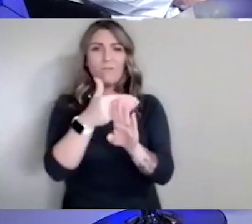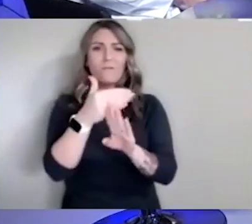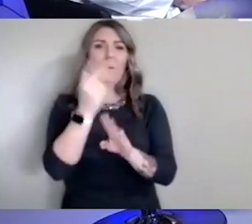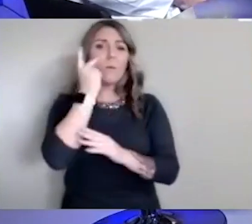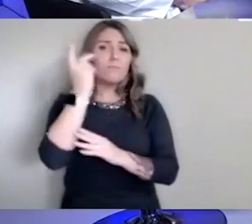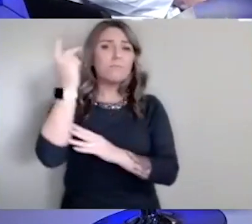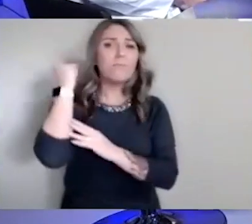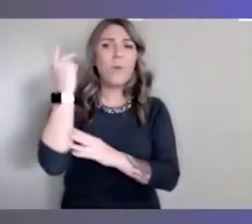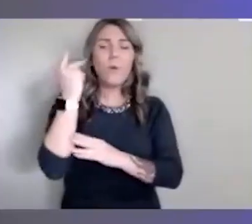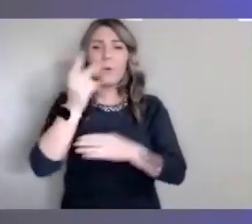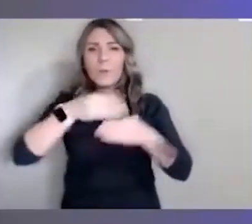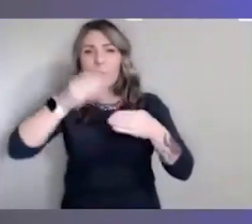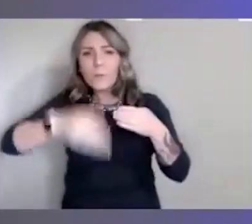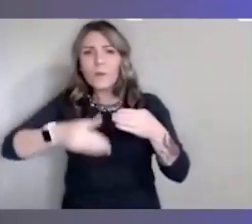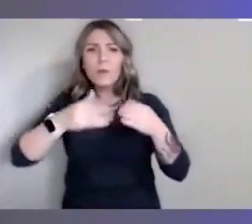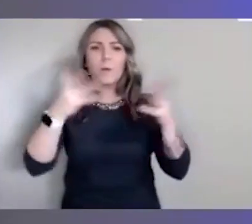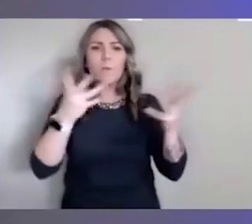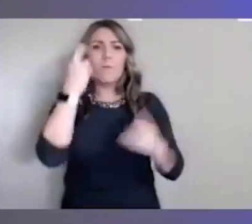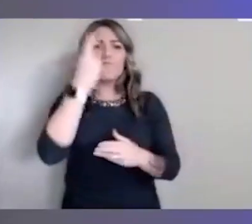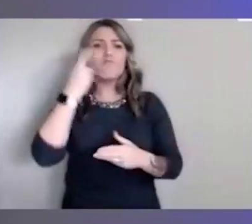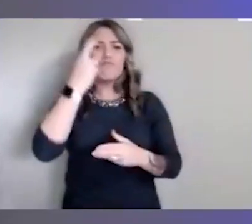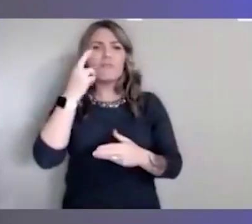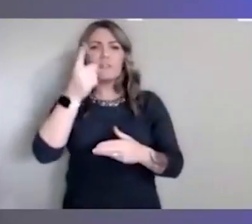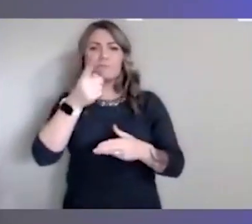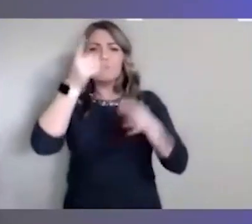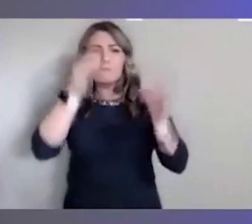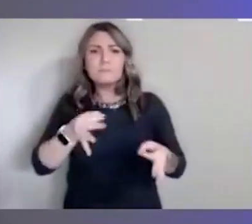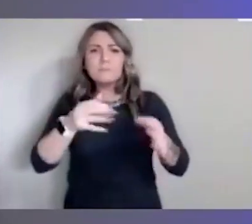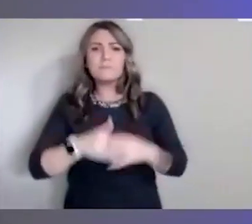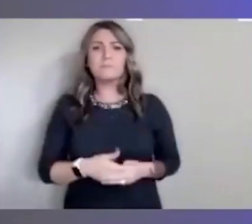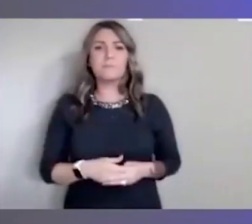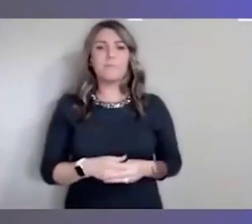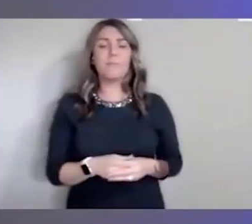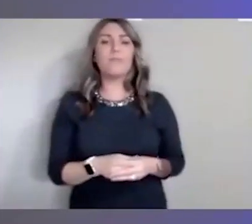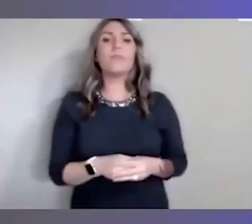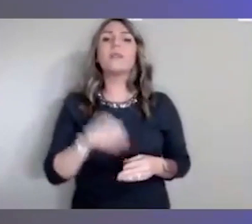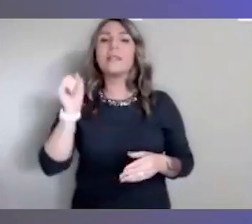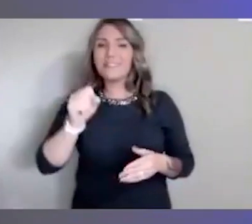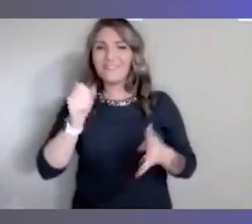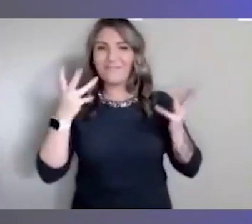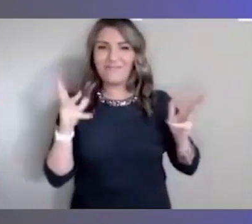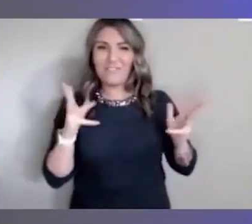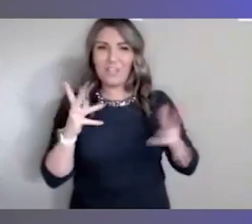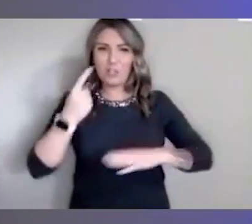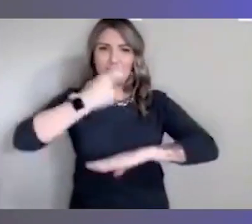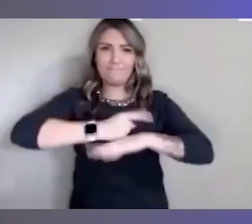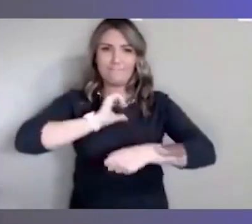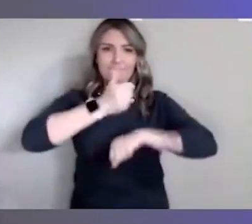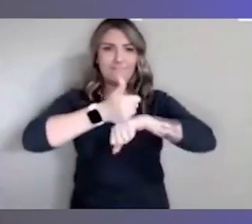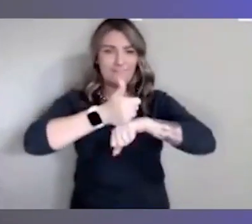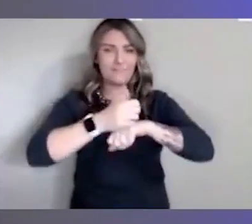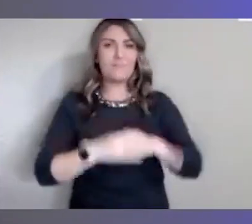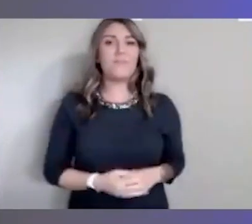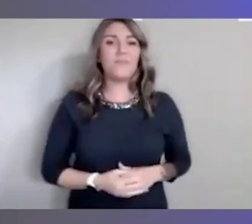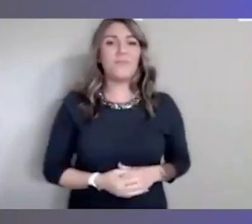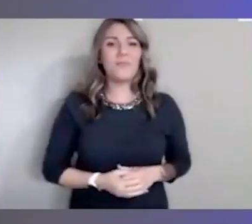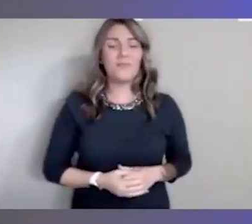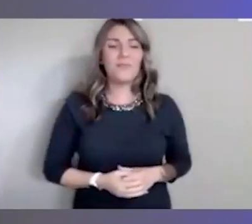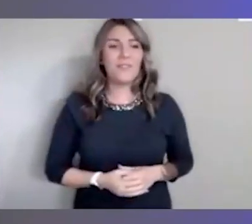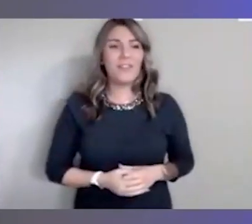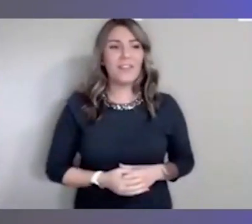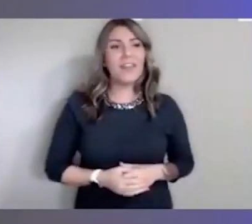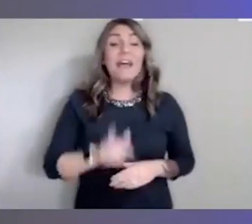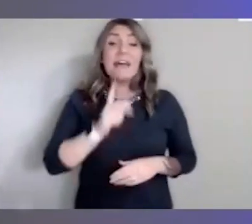decision? So we had, it expired. There was a date set, and we actually, once